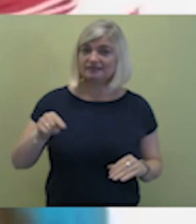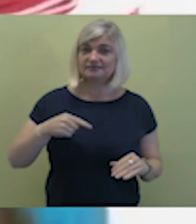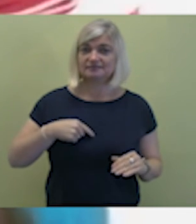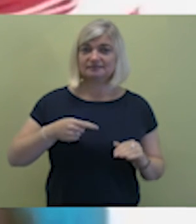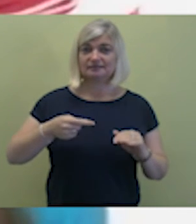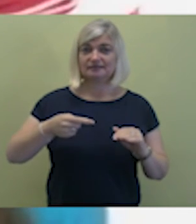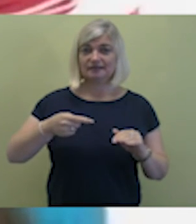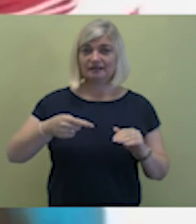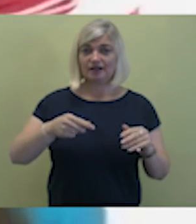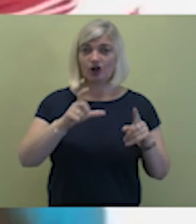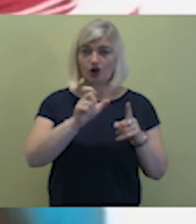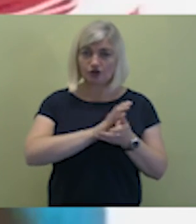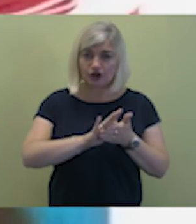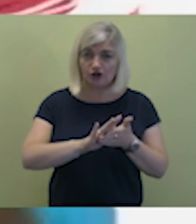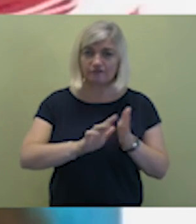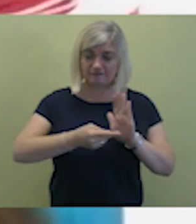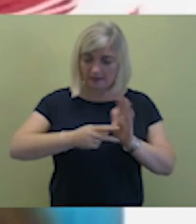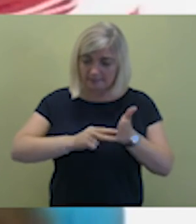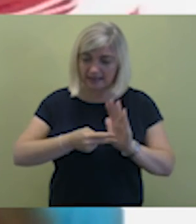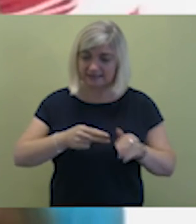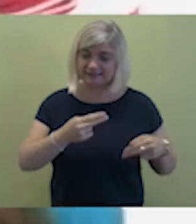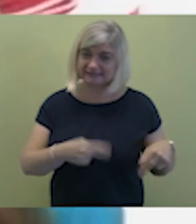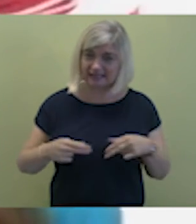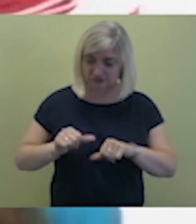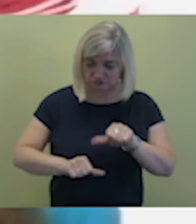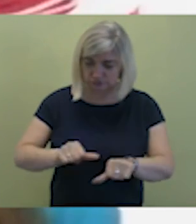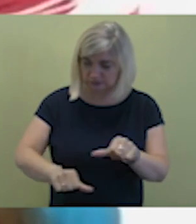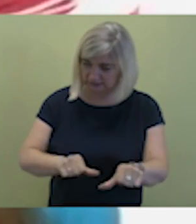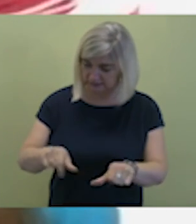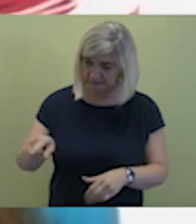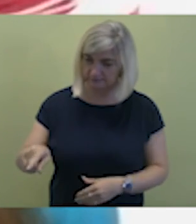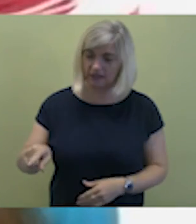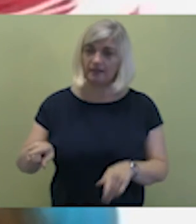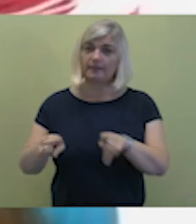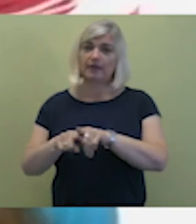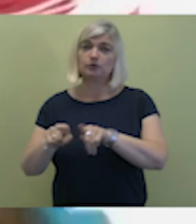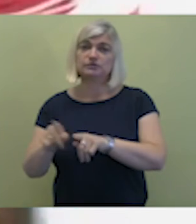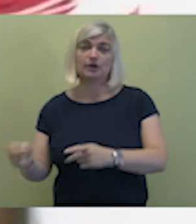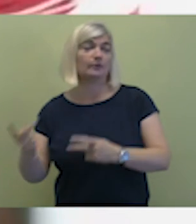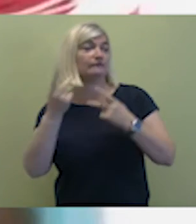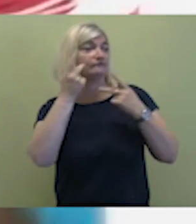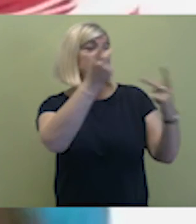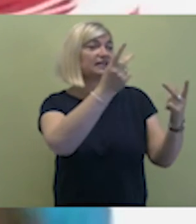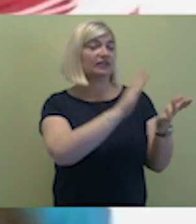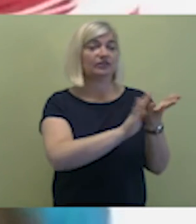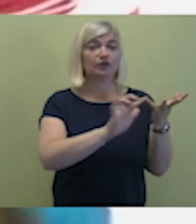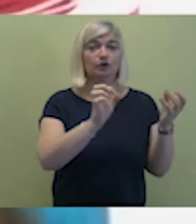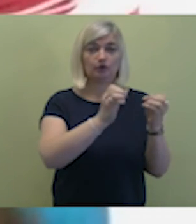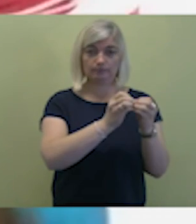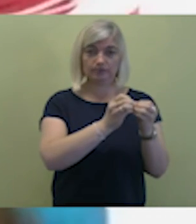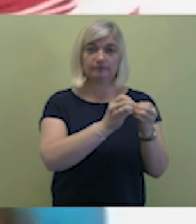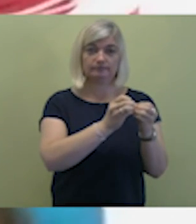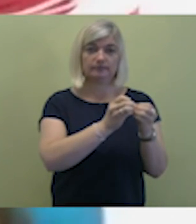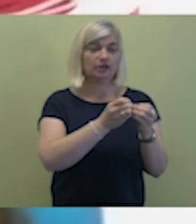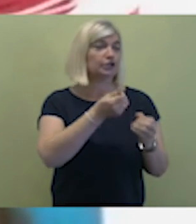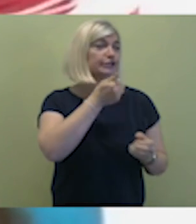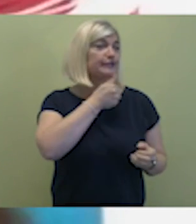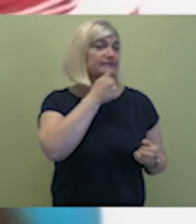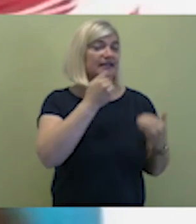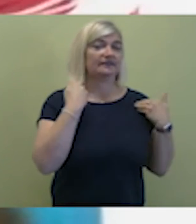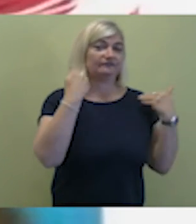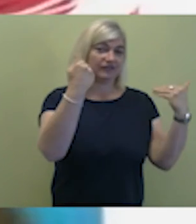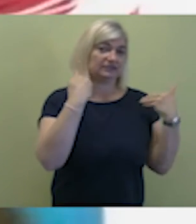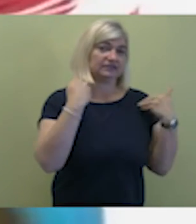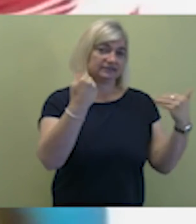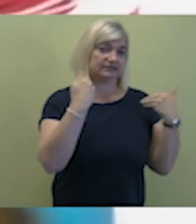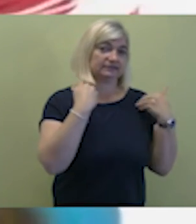either myself or Julie and Michelle. They'll also be going over to the hub, as Michelle was mentioned earlier, using the